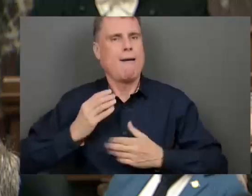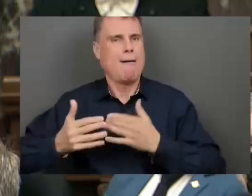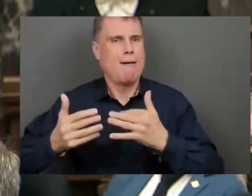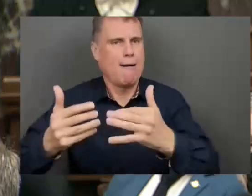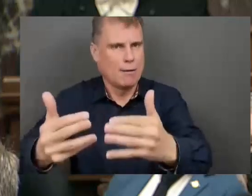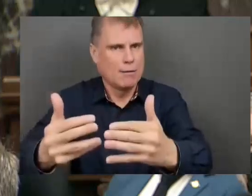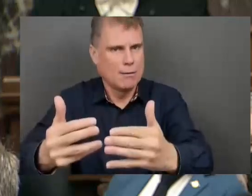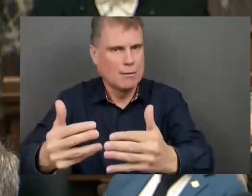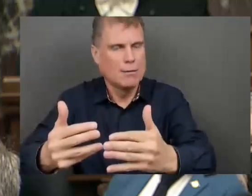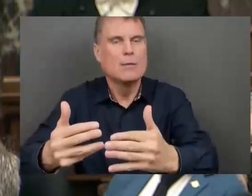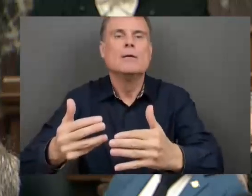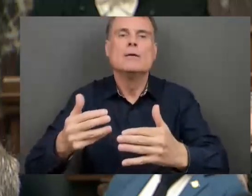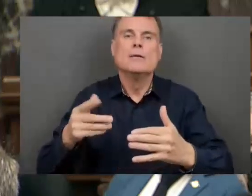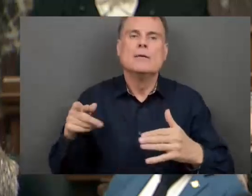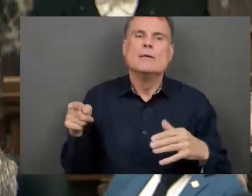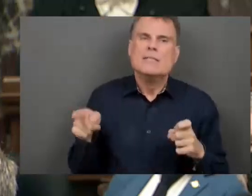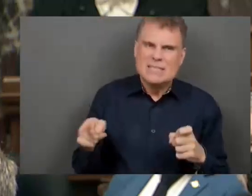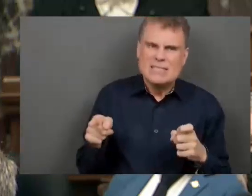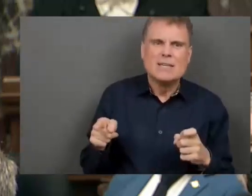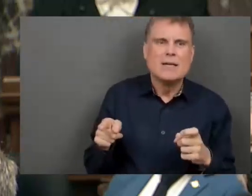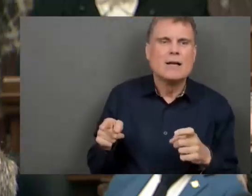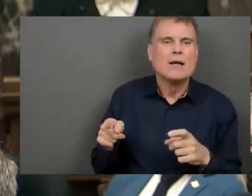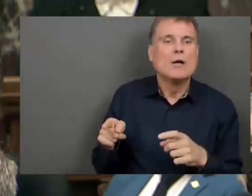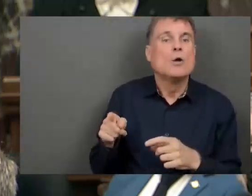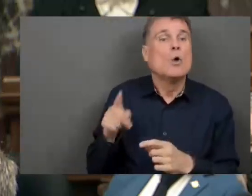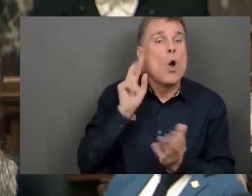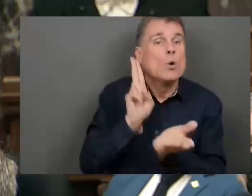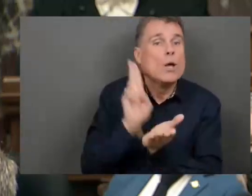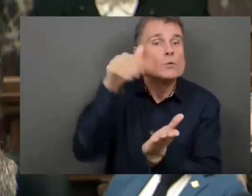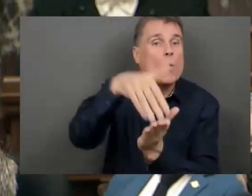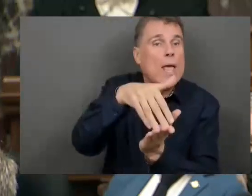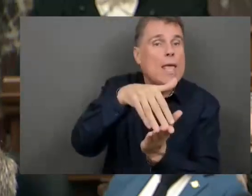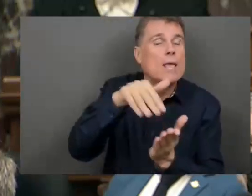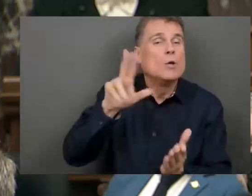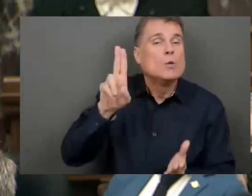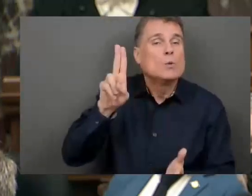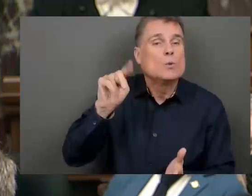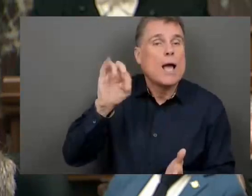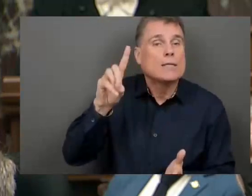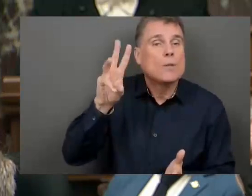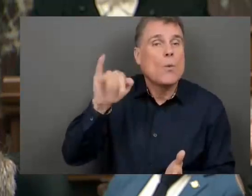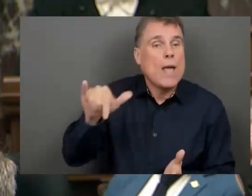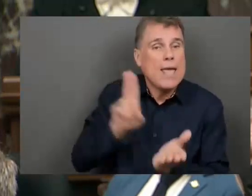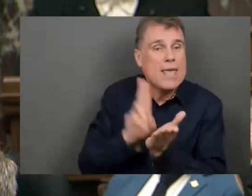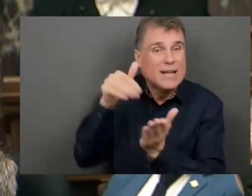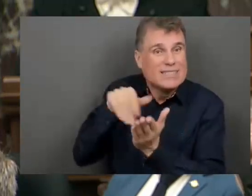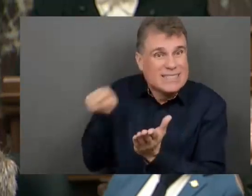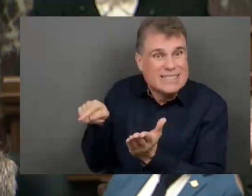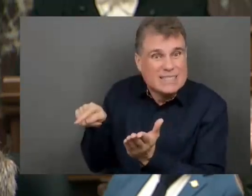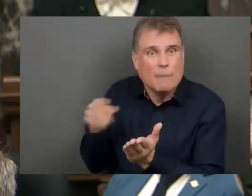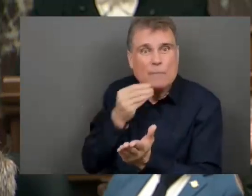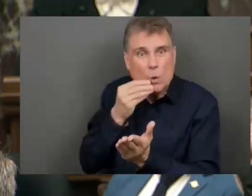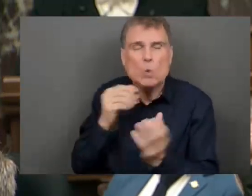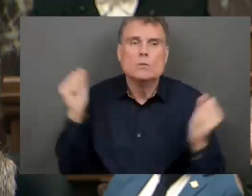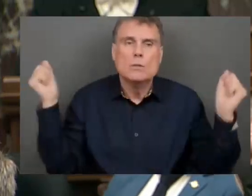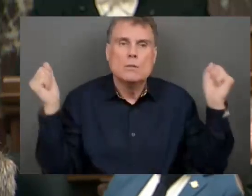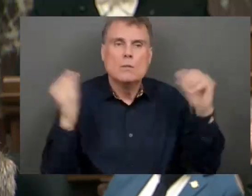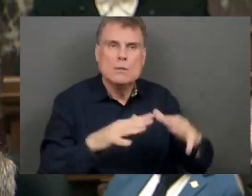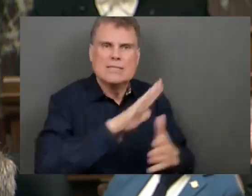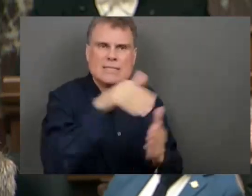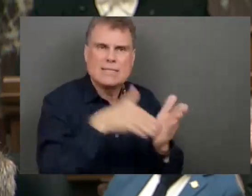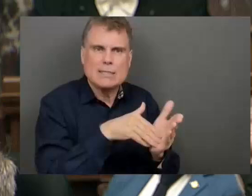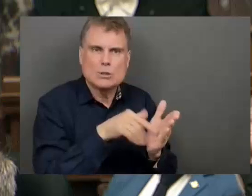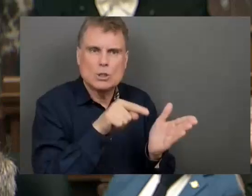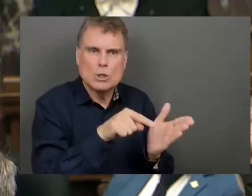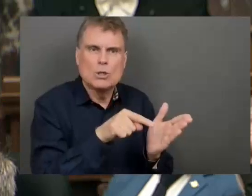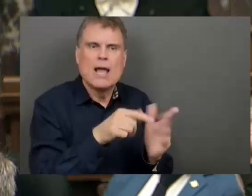hubs in communities in all corners of the province has been a very important part of that work, knitting together community response. And especially